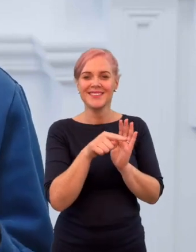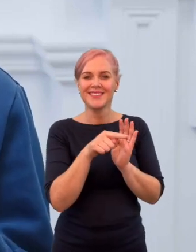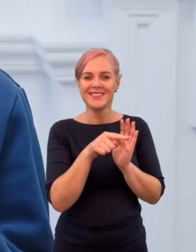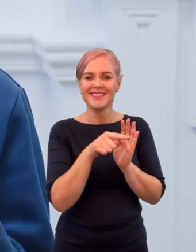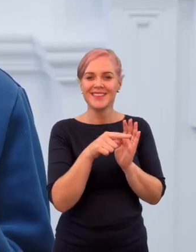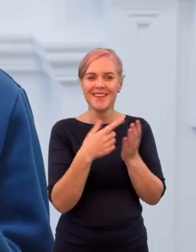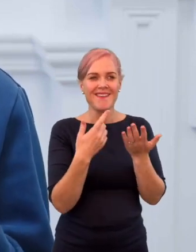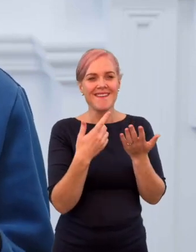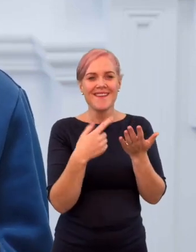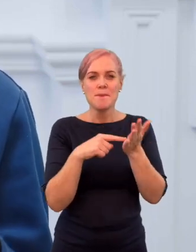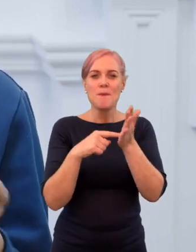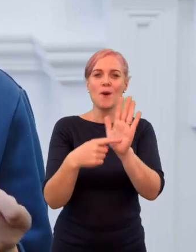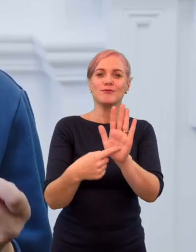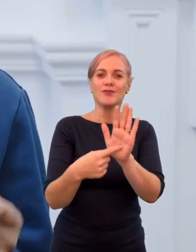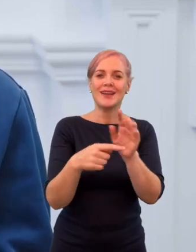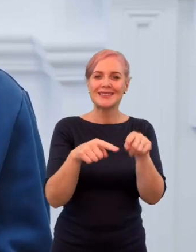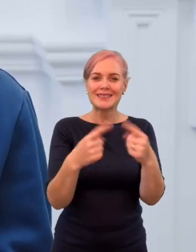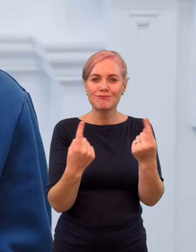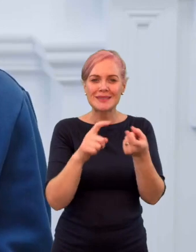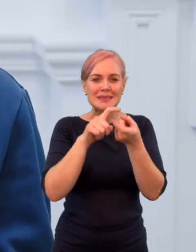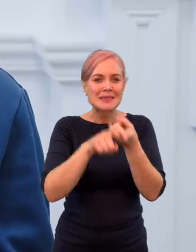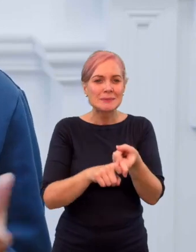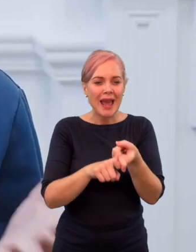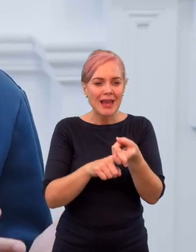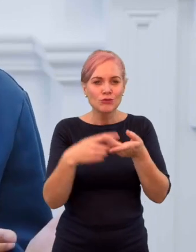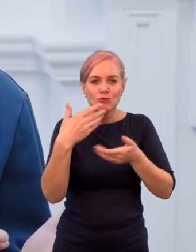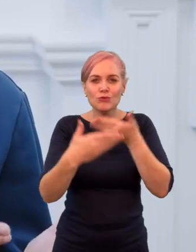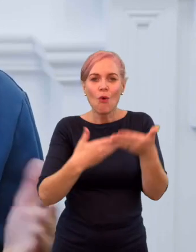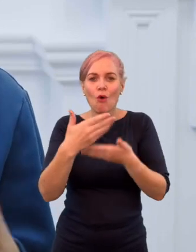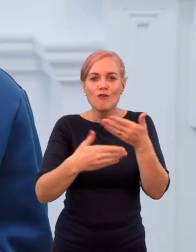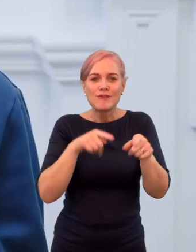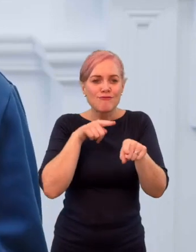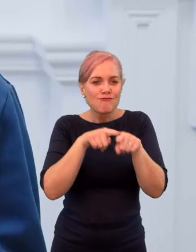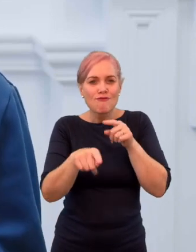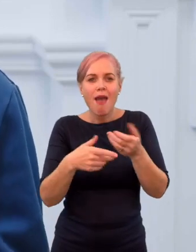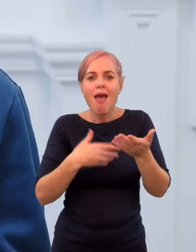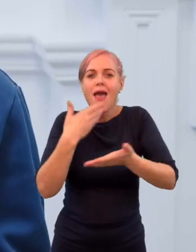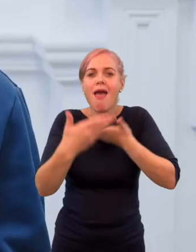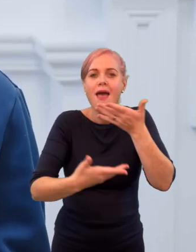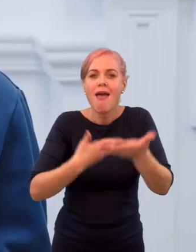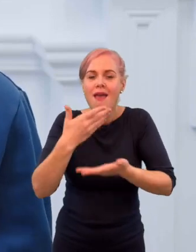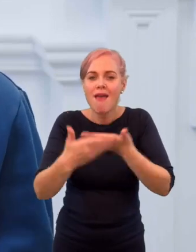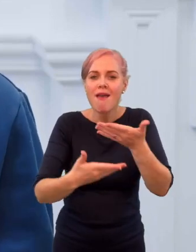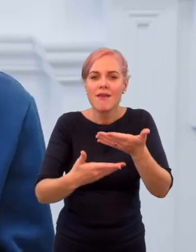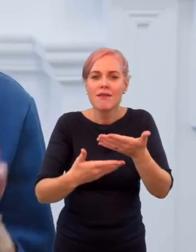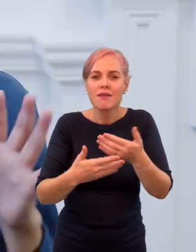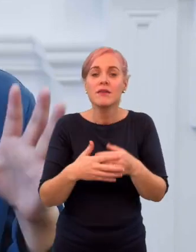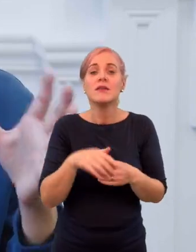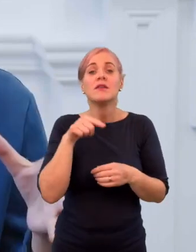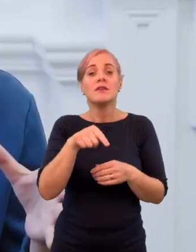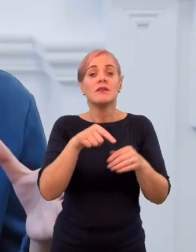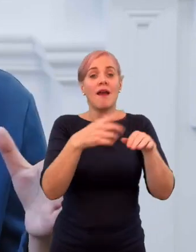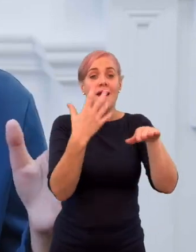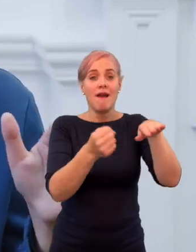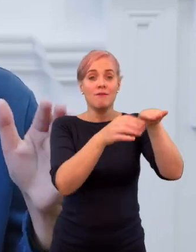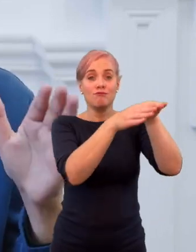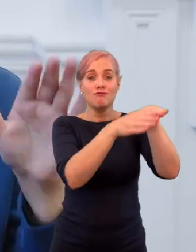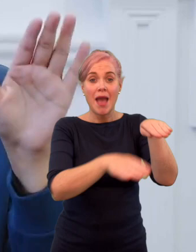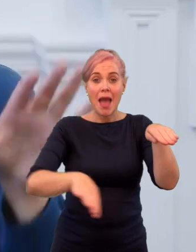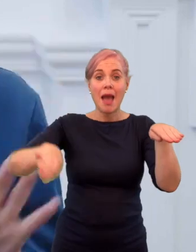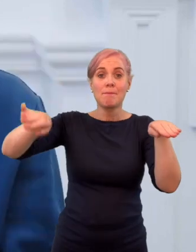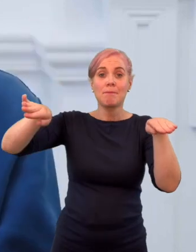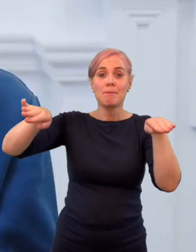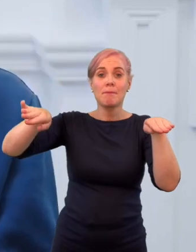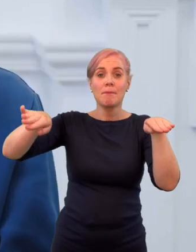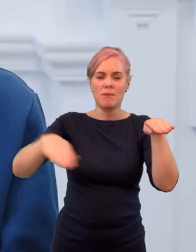running in the play is portrayed differently depending on which story we're trying to tell with that, if that makes sense. So the way that the stage is,